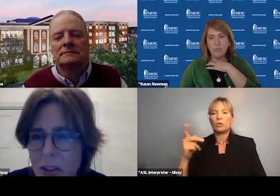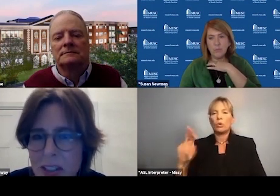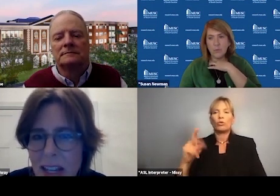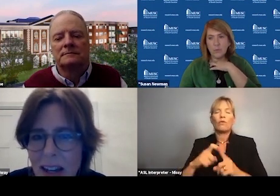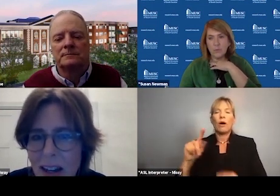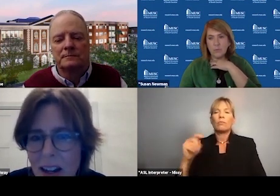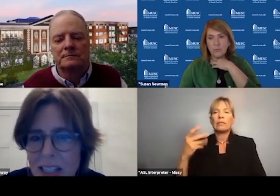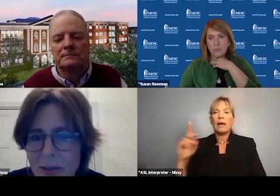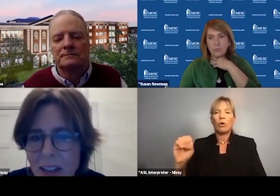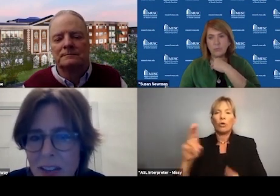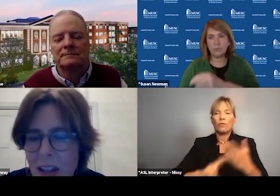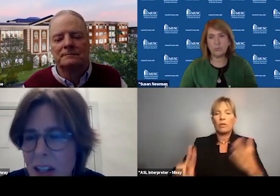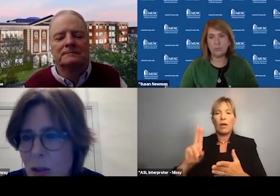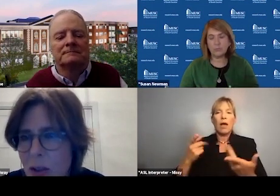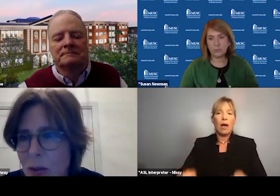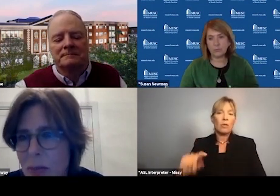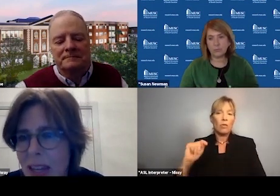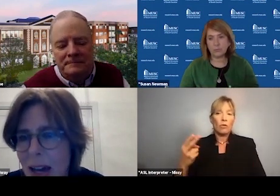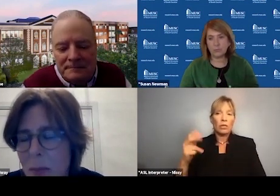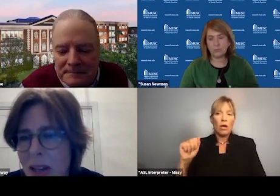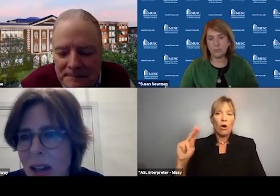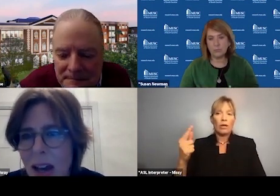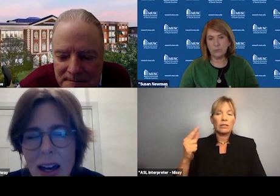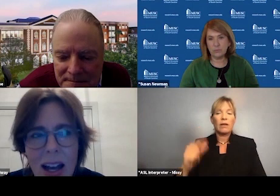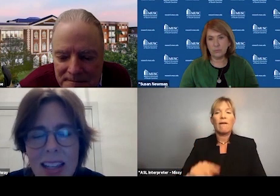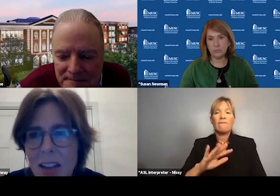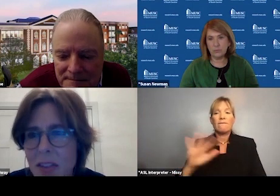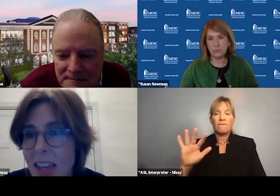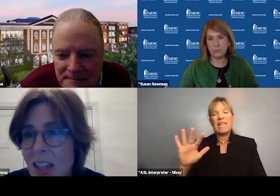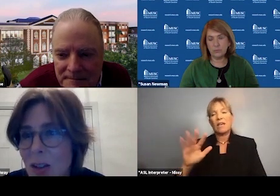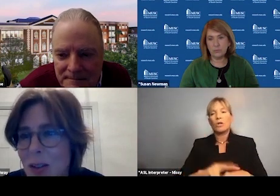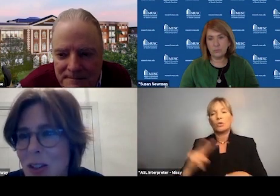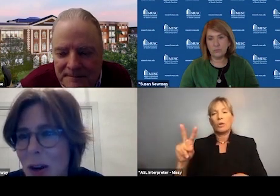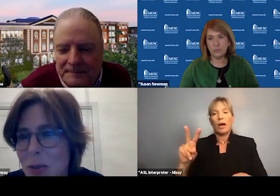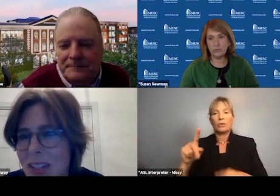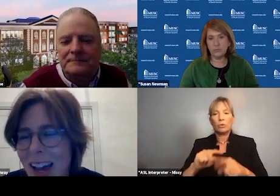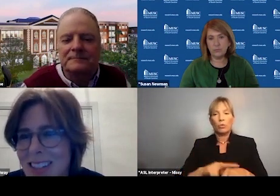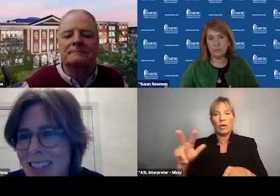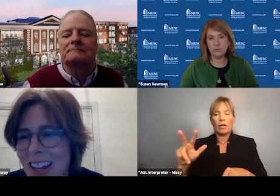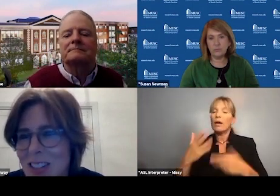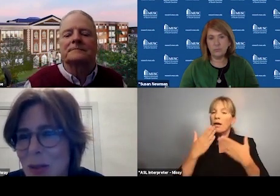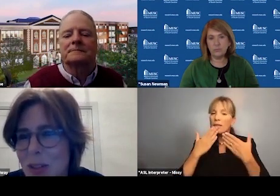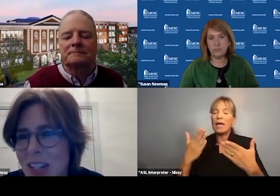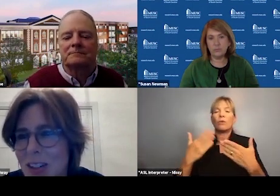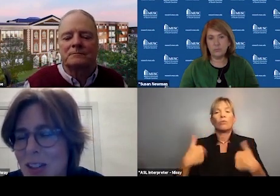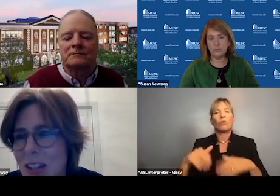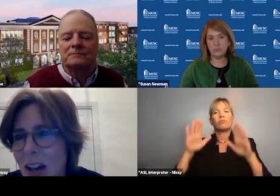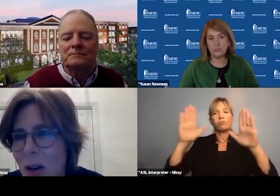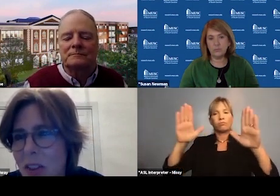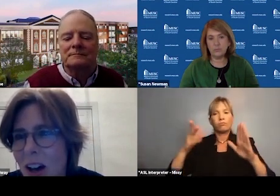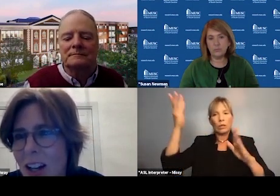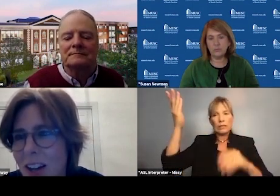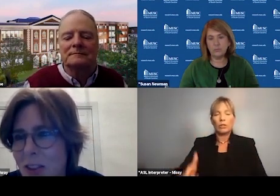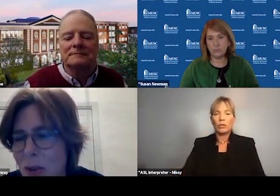that will be on Thursday, August 5th, 2 to 3 p.m. Again, thank you to our excellent